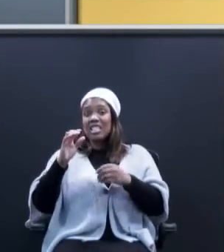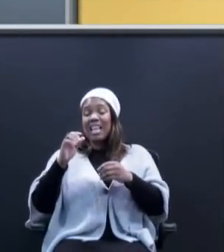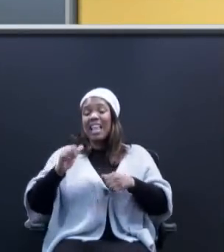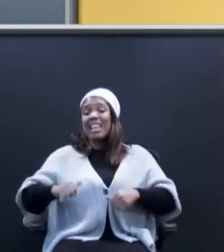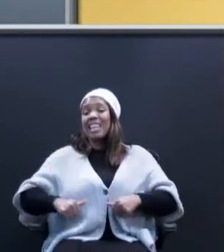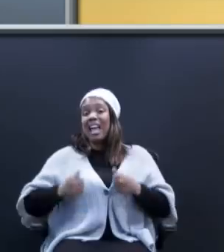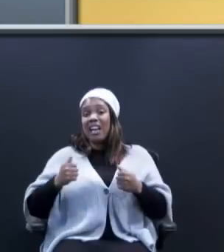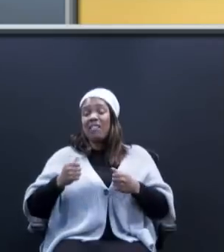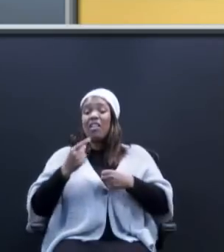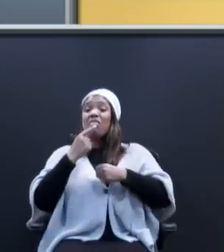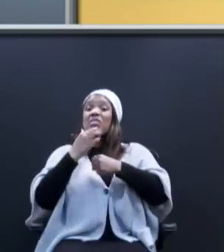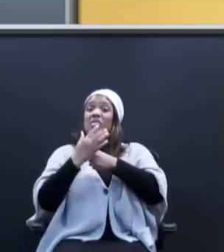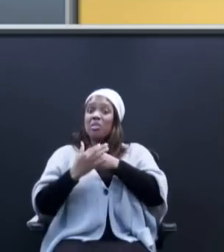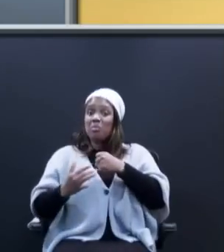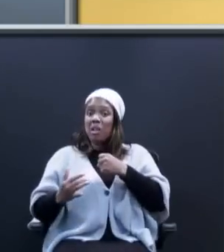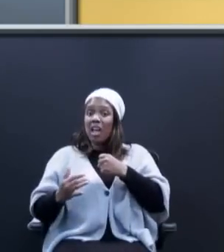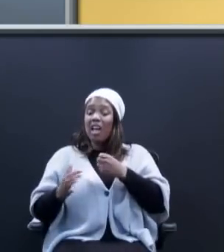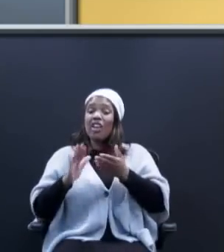reconciled you, sister.